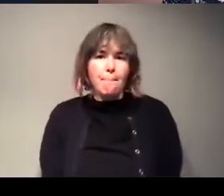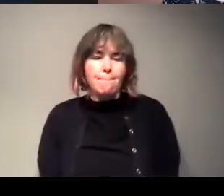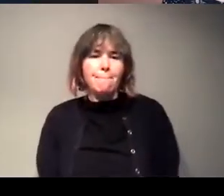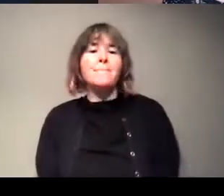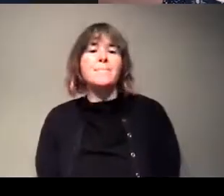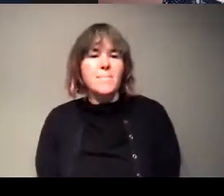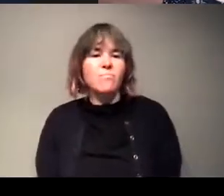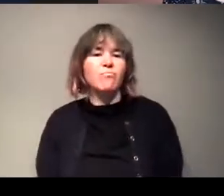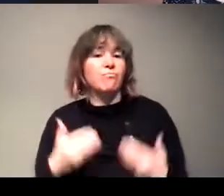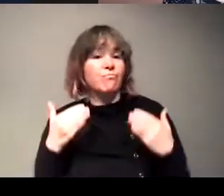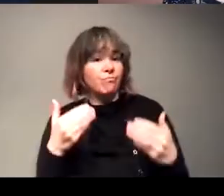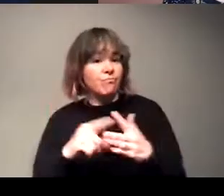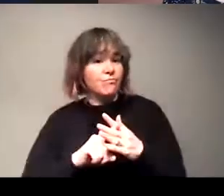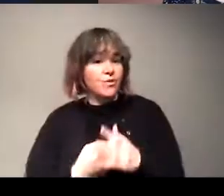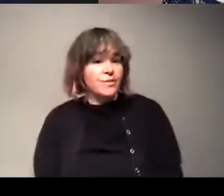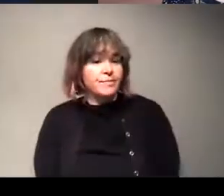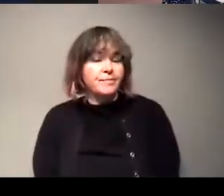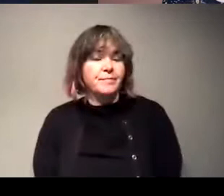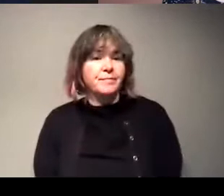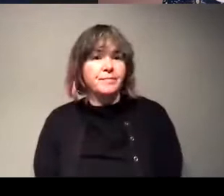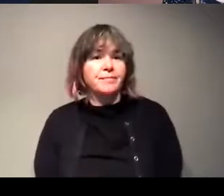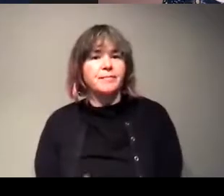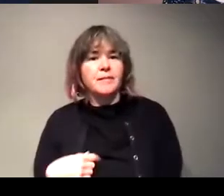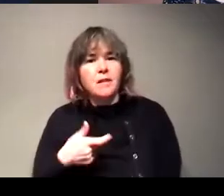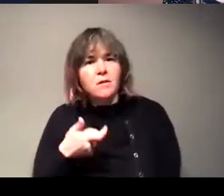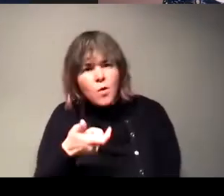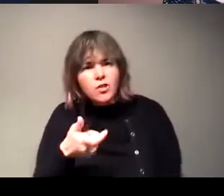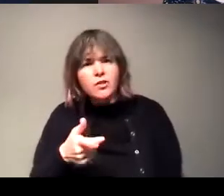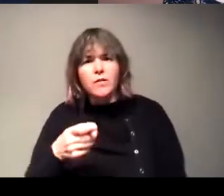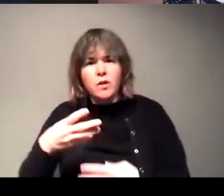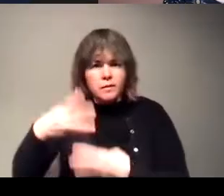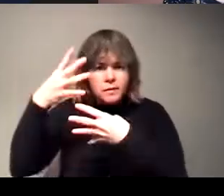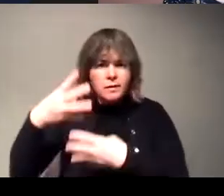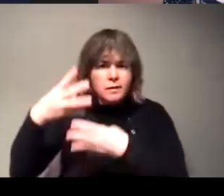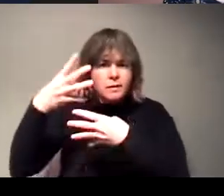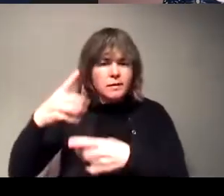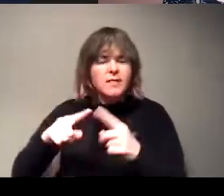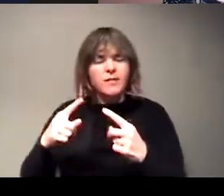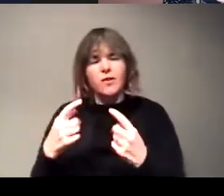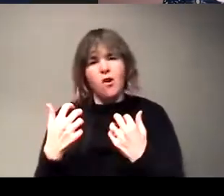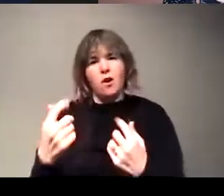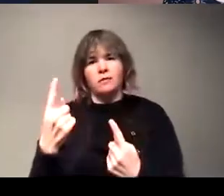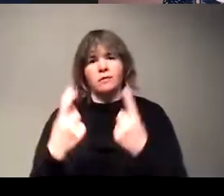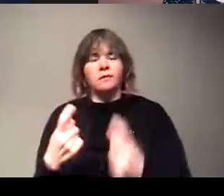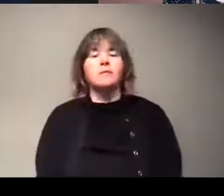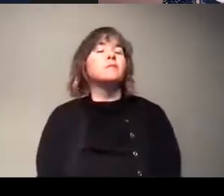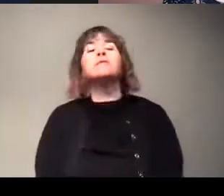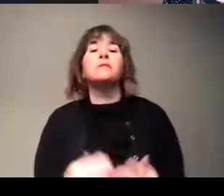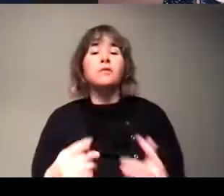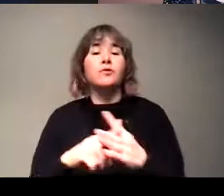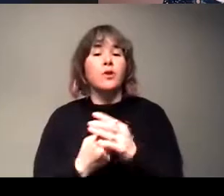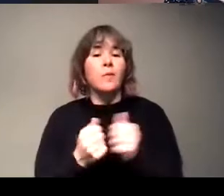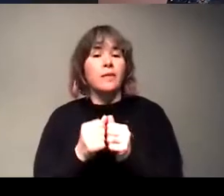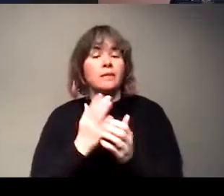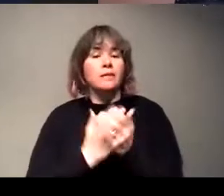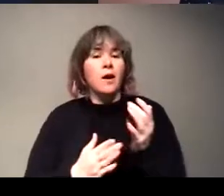we'll get started, and I will be watching for all of the audience questions as well. But we'll start with some of